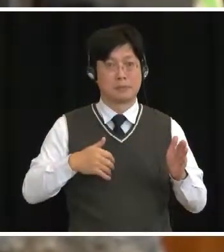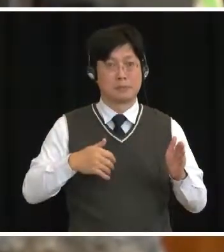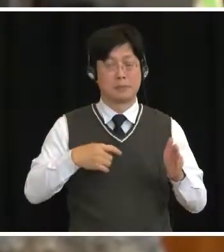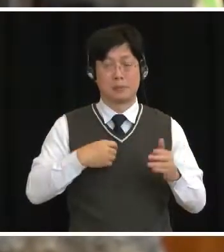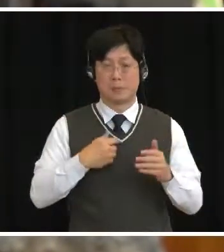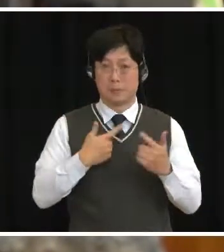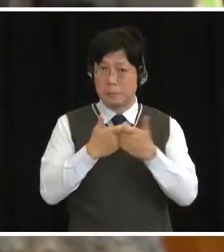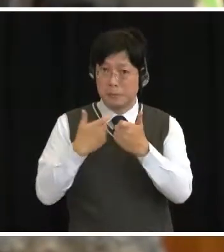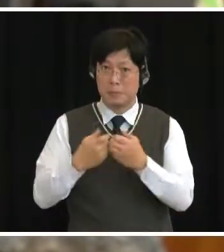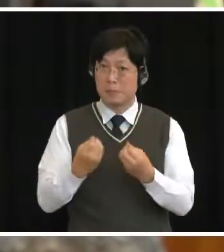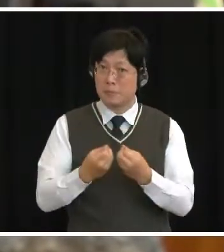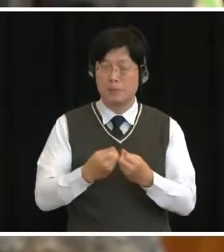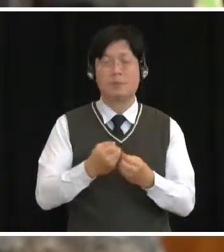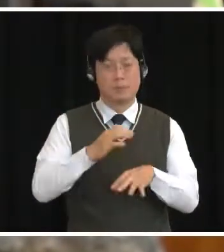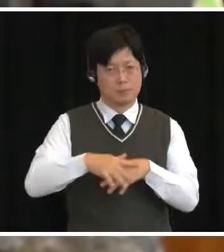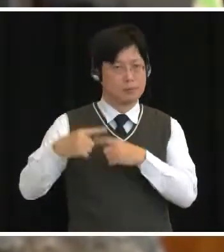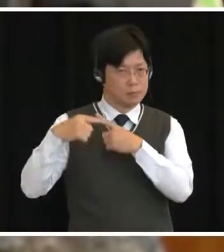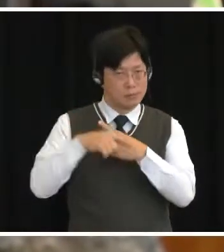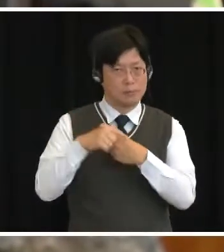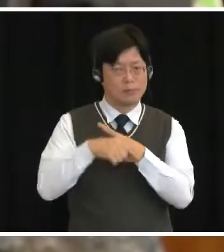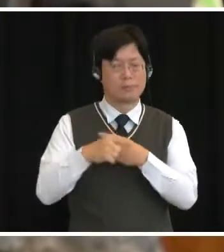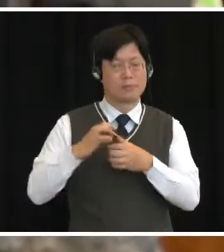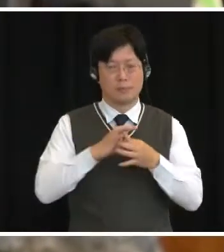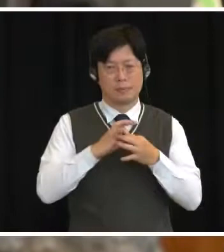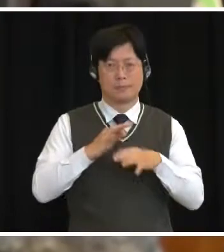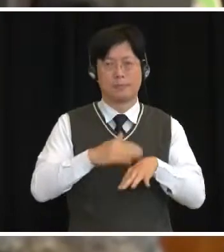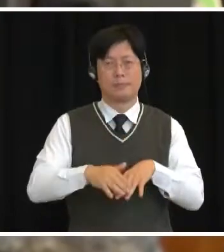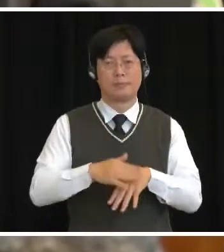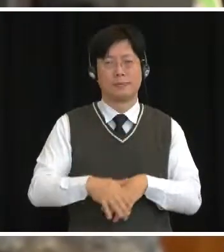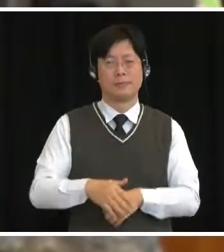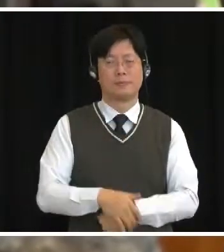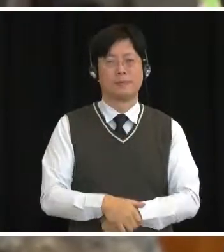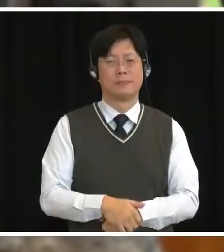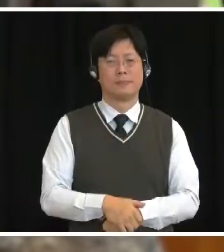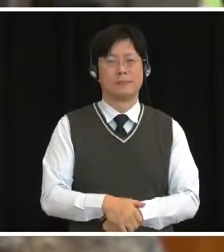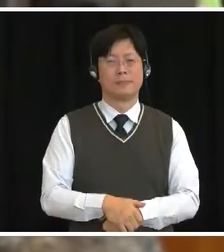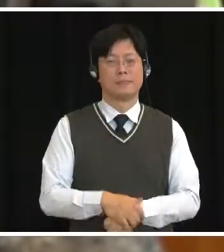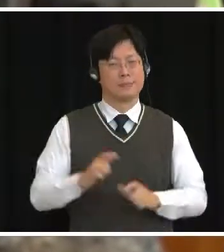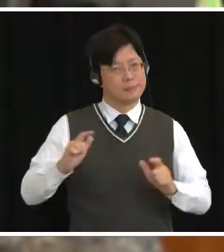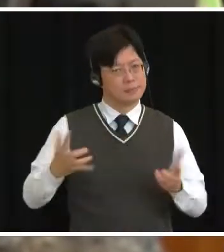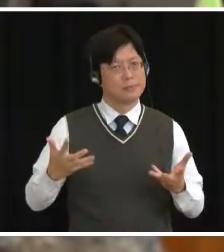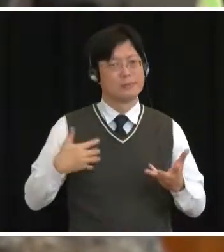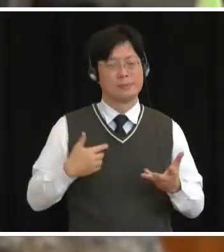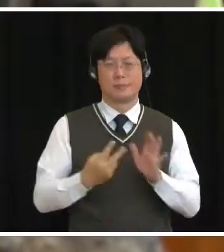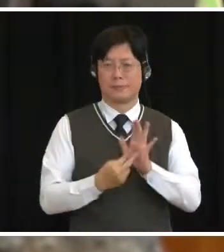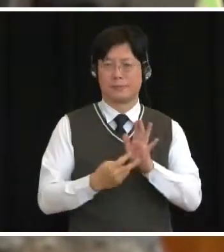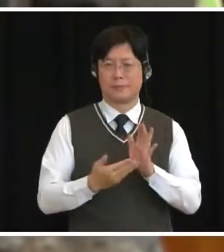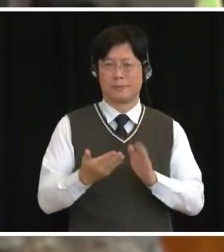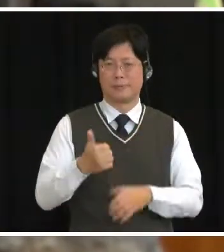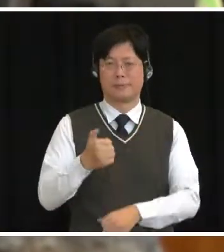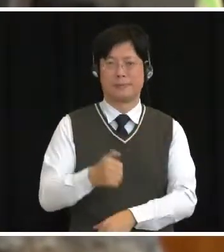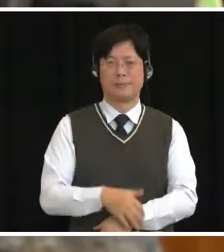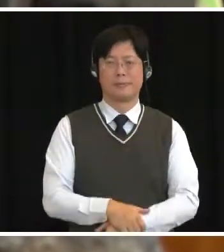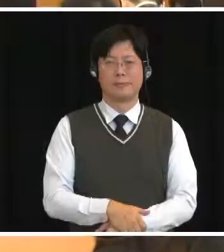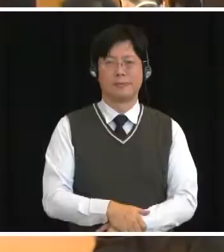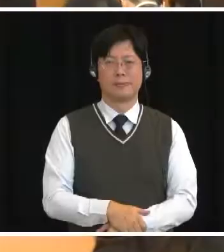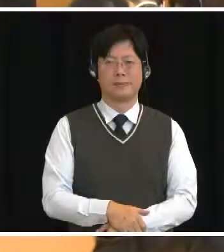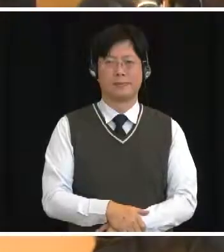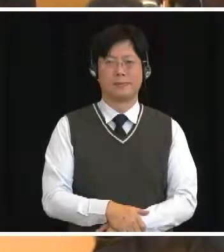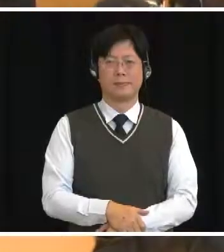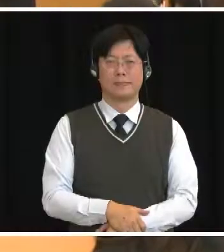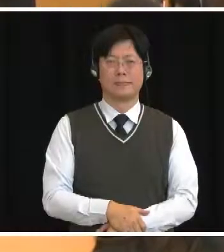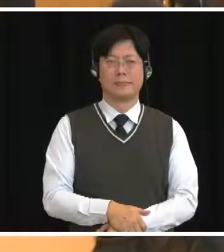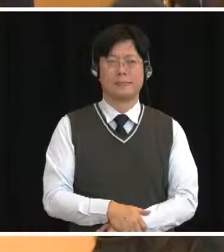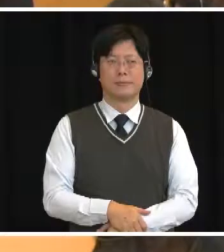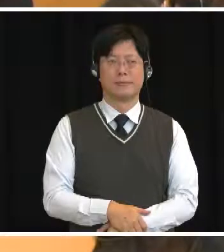how protection for those aged between 18 and 20 can be improved. That's all. Thank you.